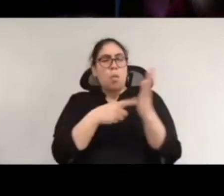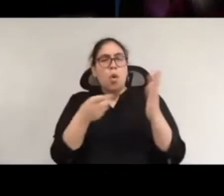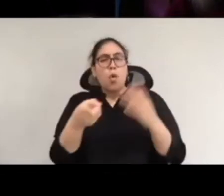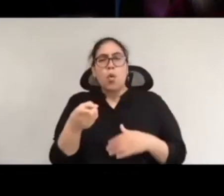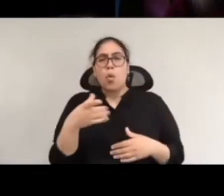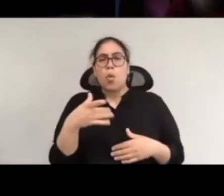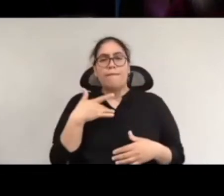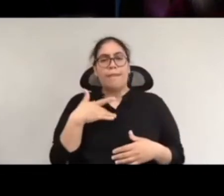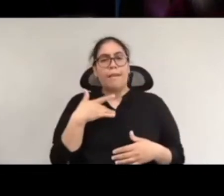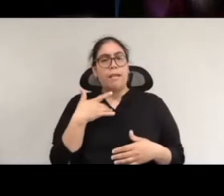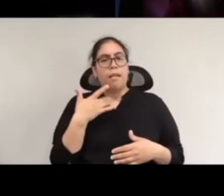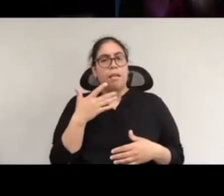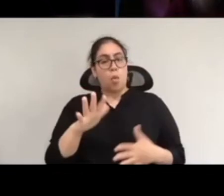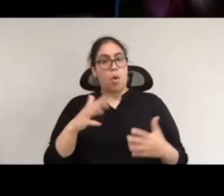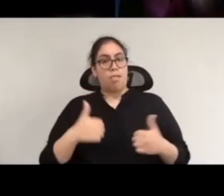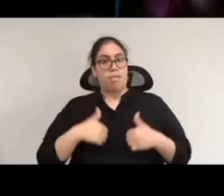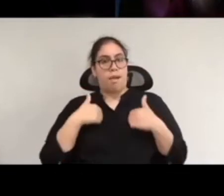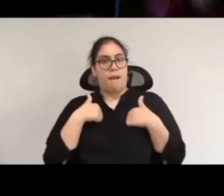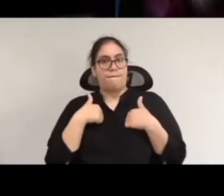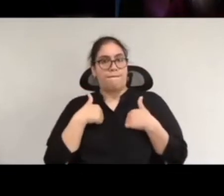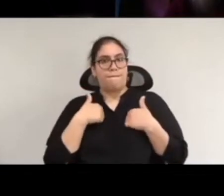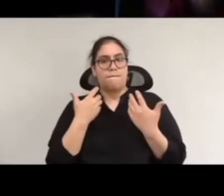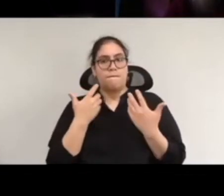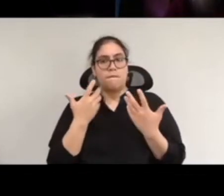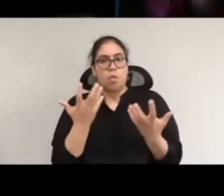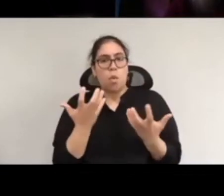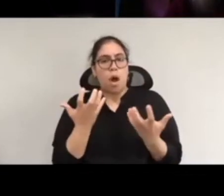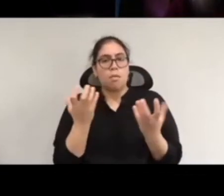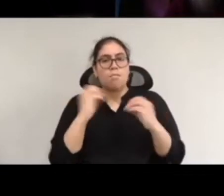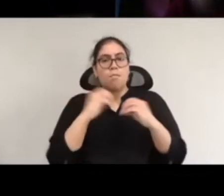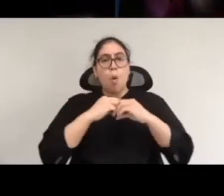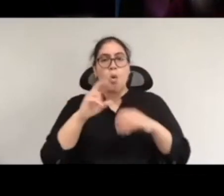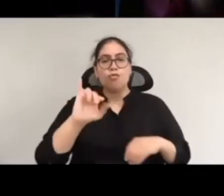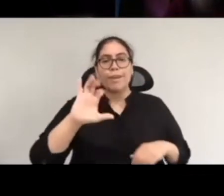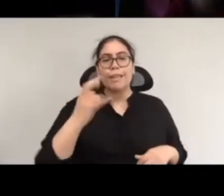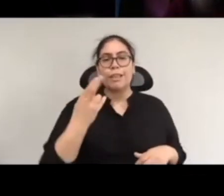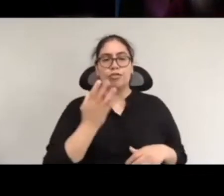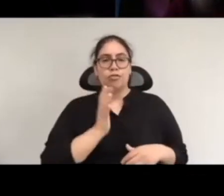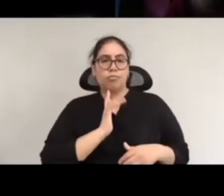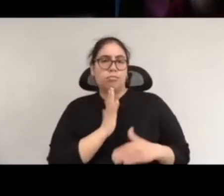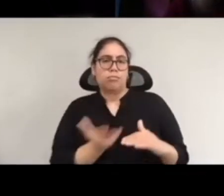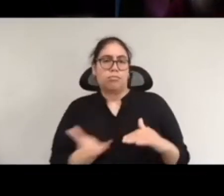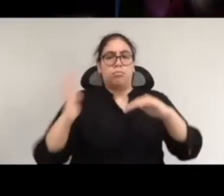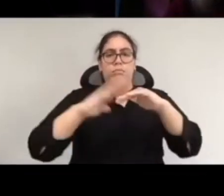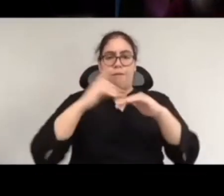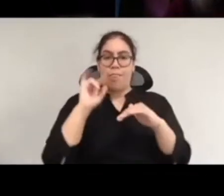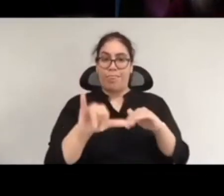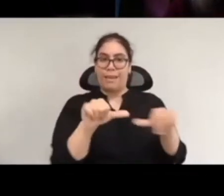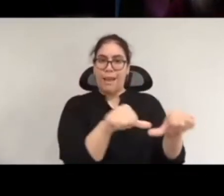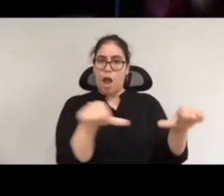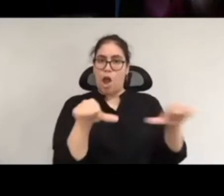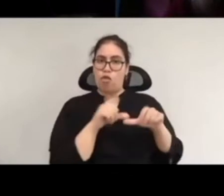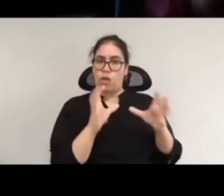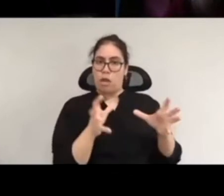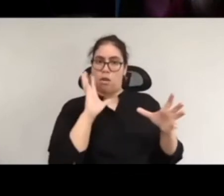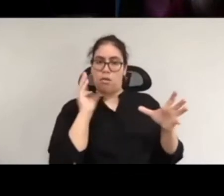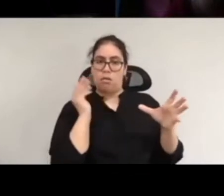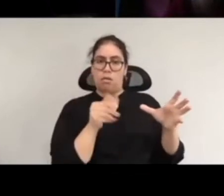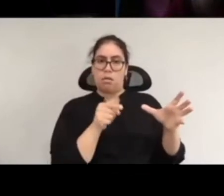your life as rich as it could be in this arena? I think if there could